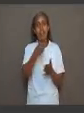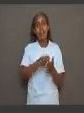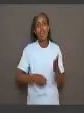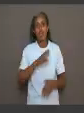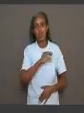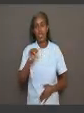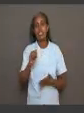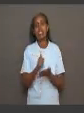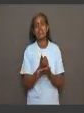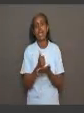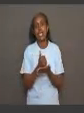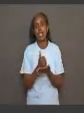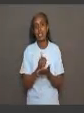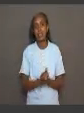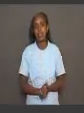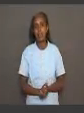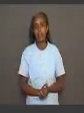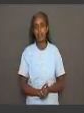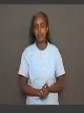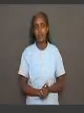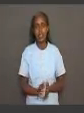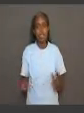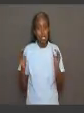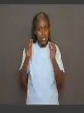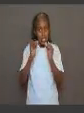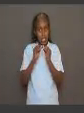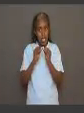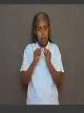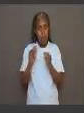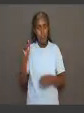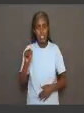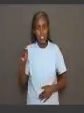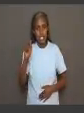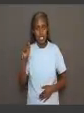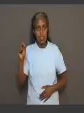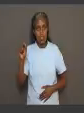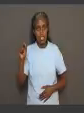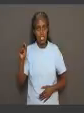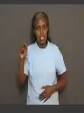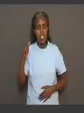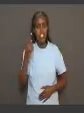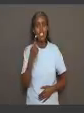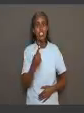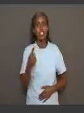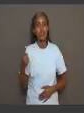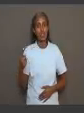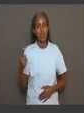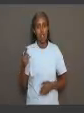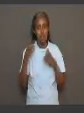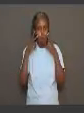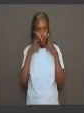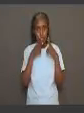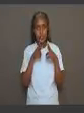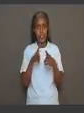the mean. The sum of the deviations of individual